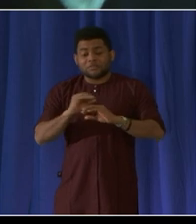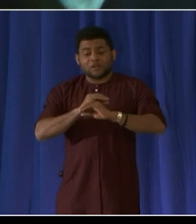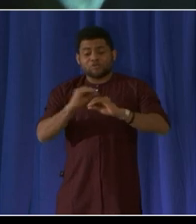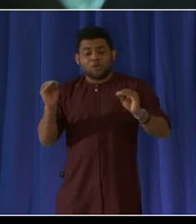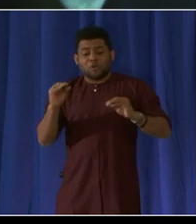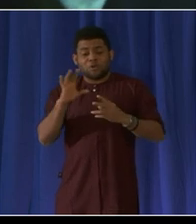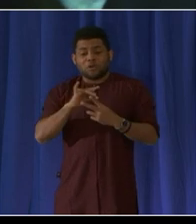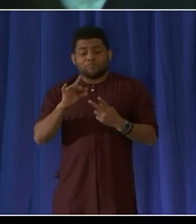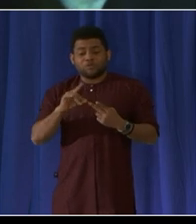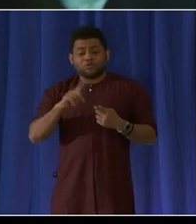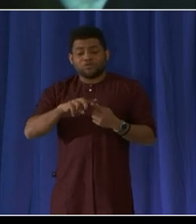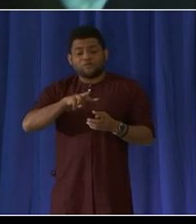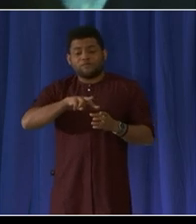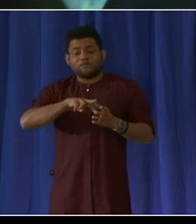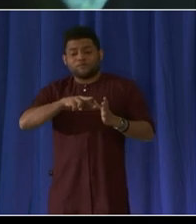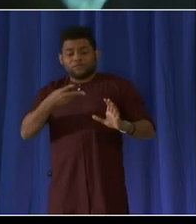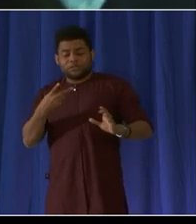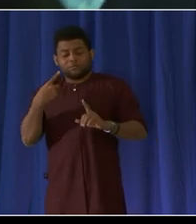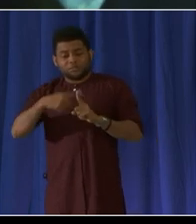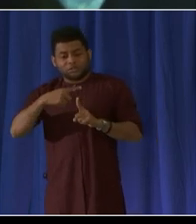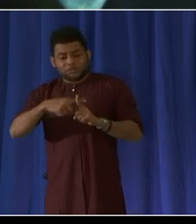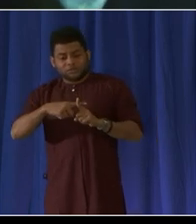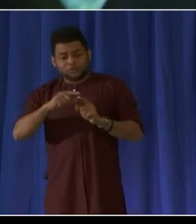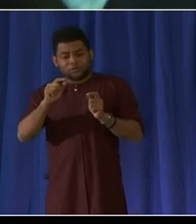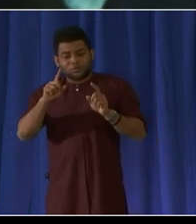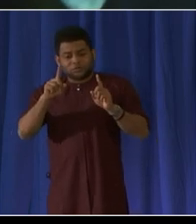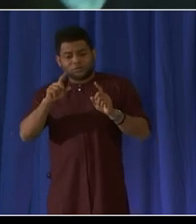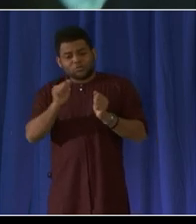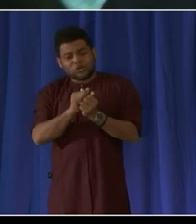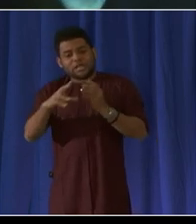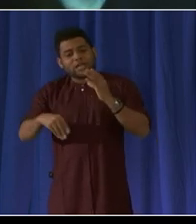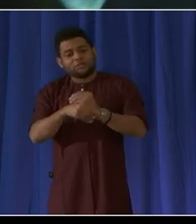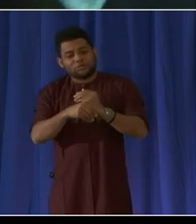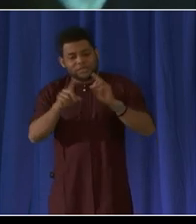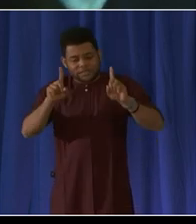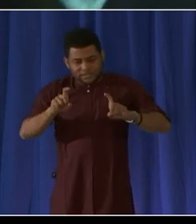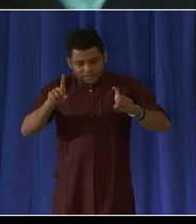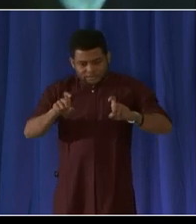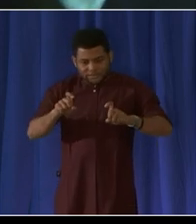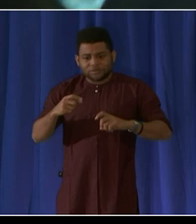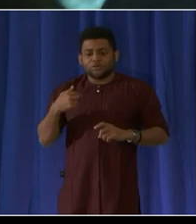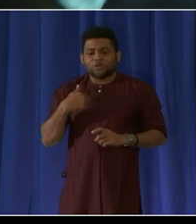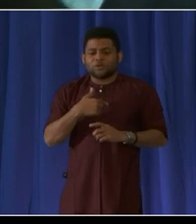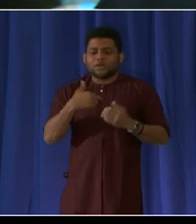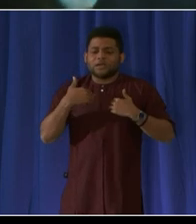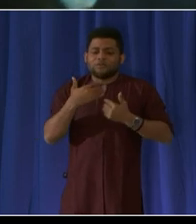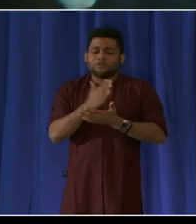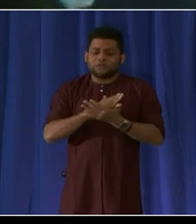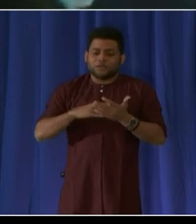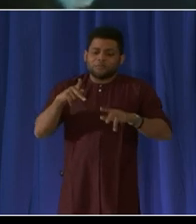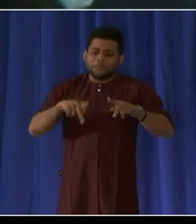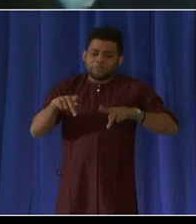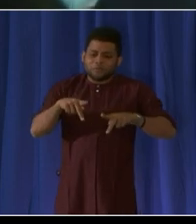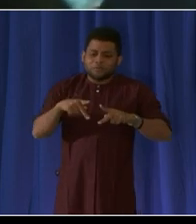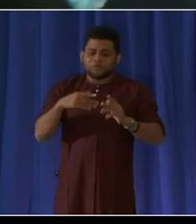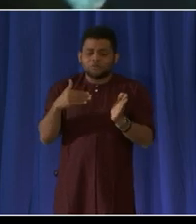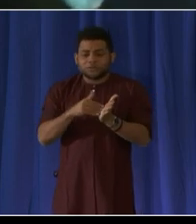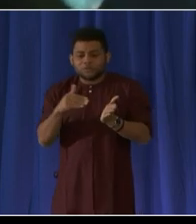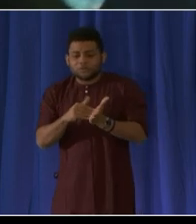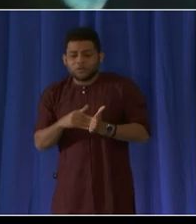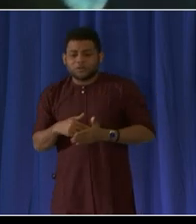no option to reverse a positive test with additional testing. We've had a number of occasions where physicians